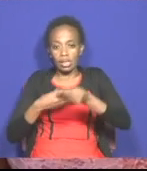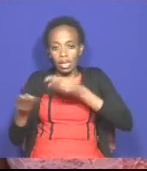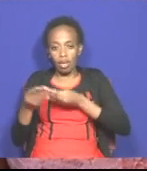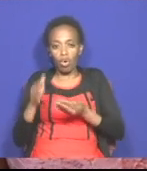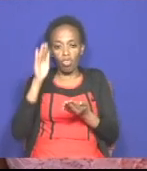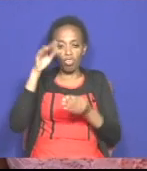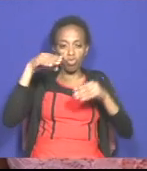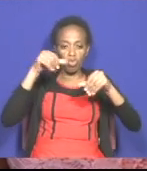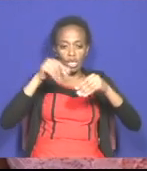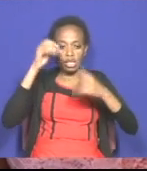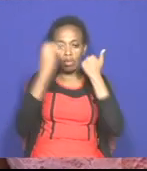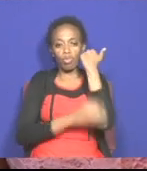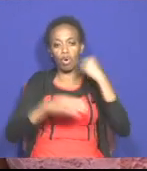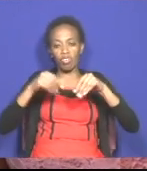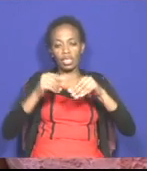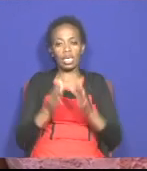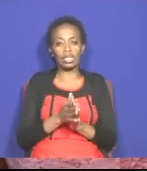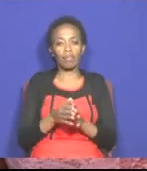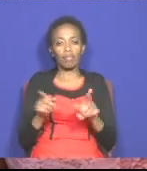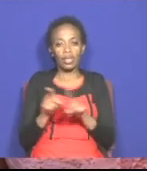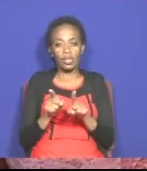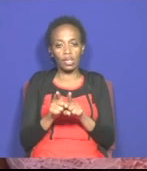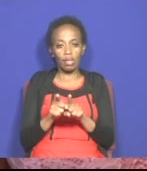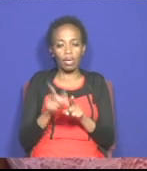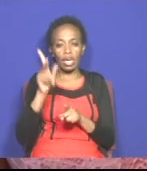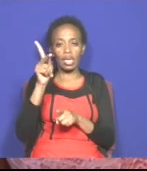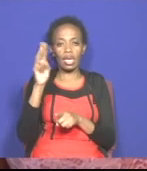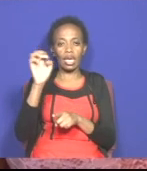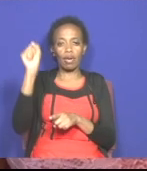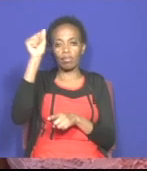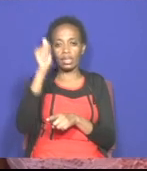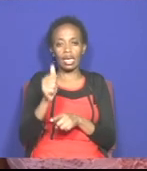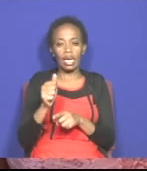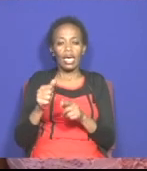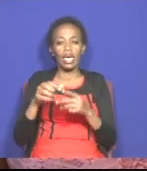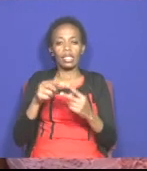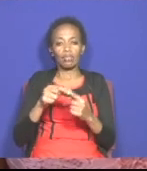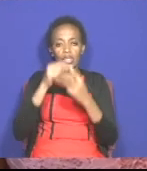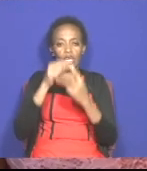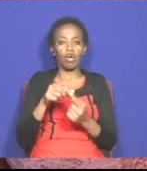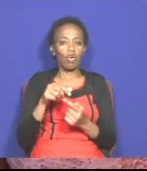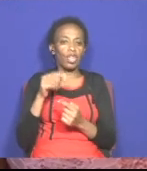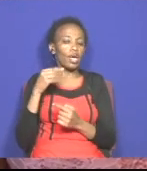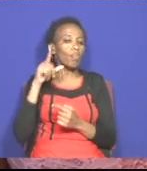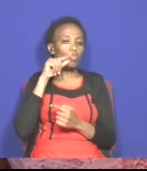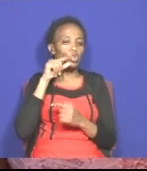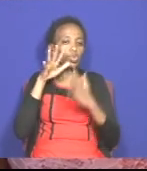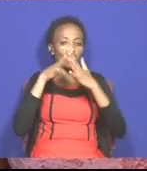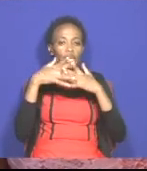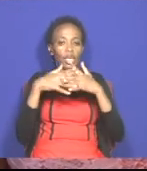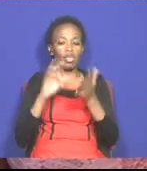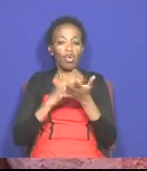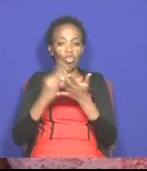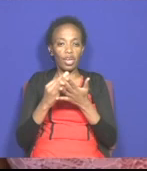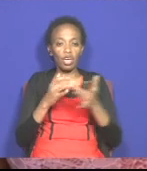subsidized fertilizer, questions over KEMSA, especially on the mosquito nets funds, concerns over the